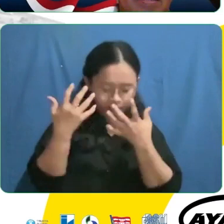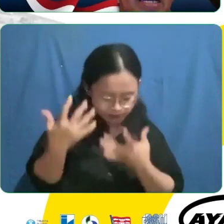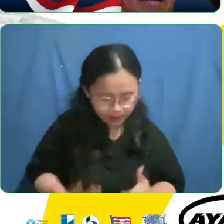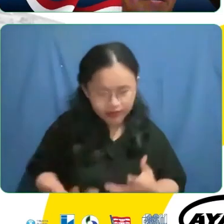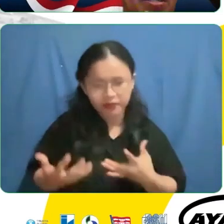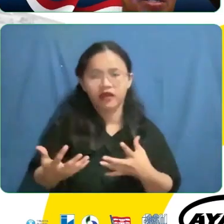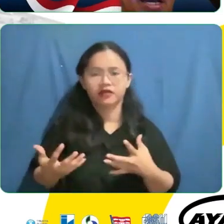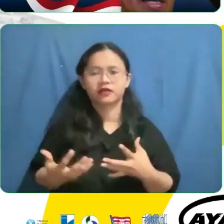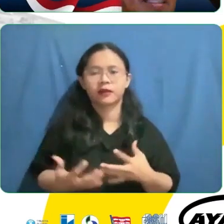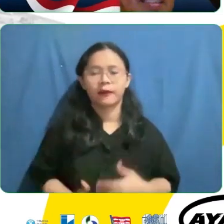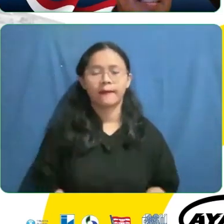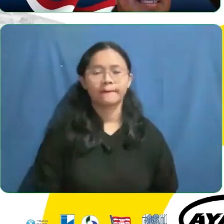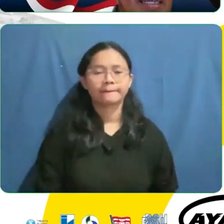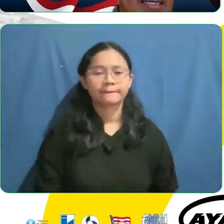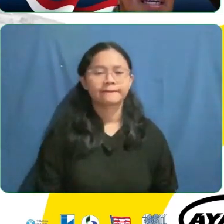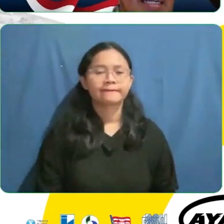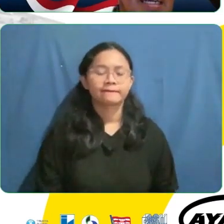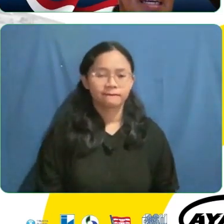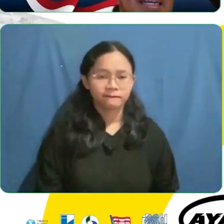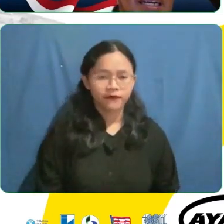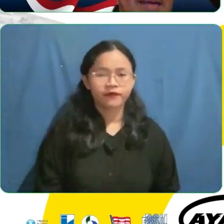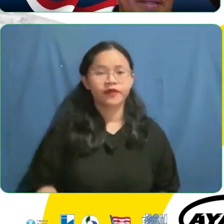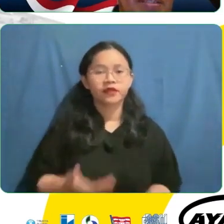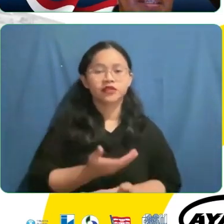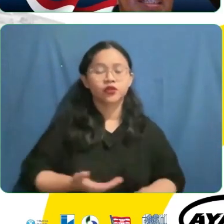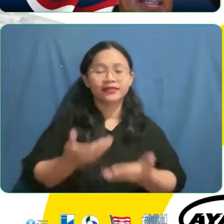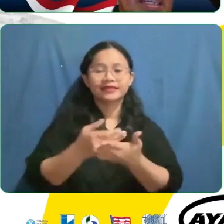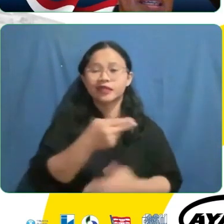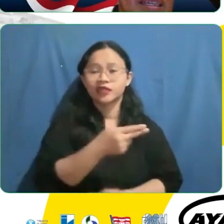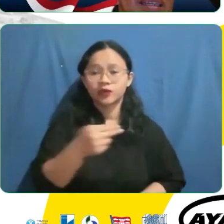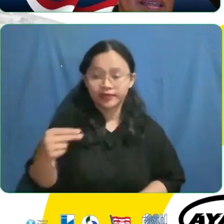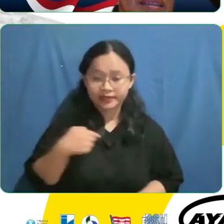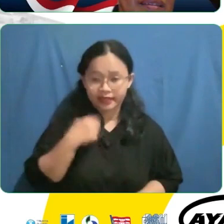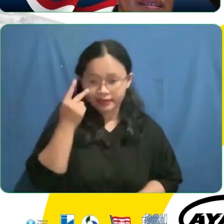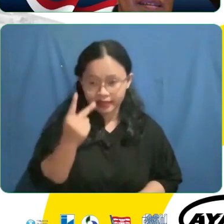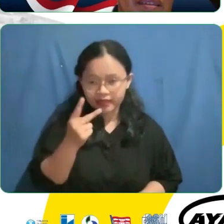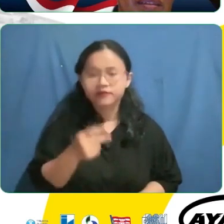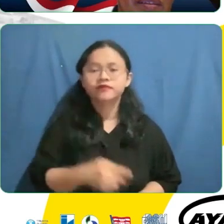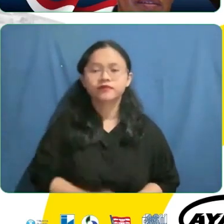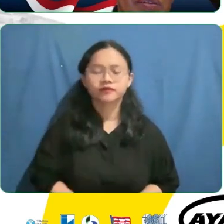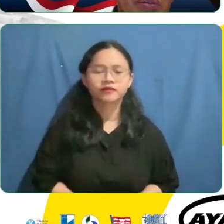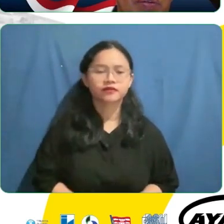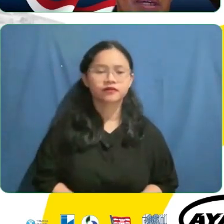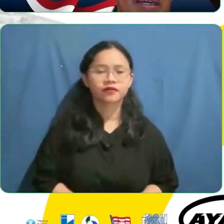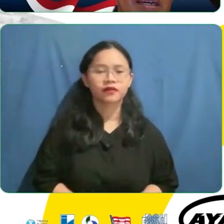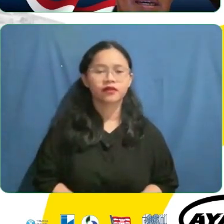in Indonesia, the climate change is